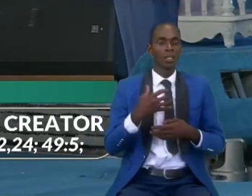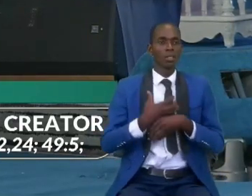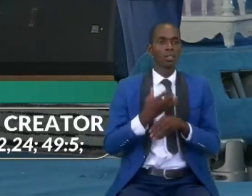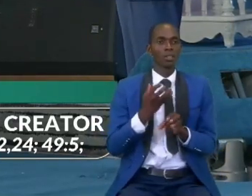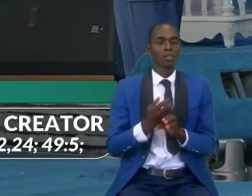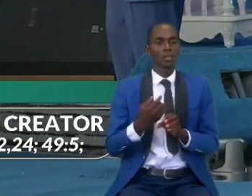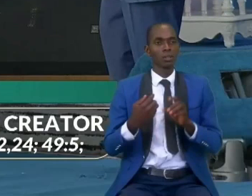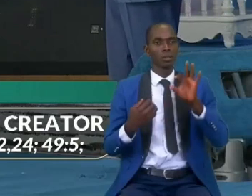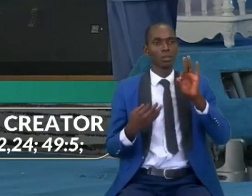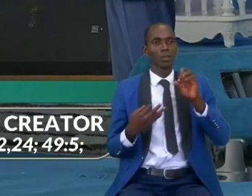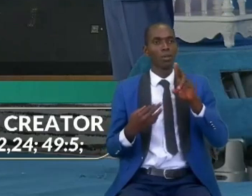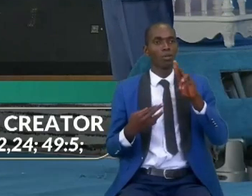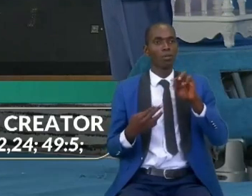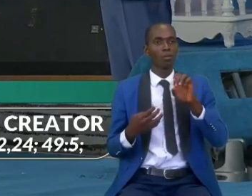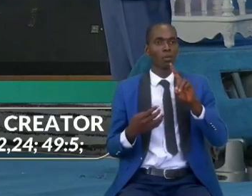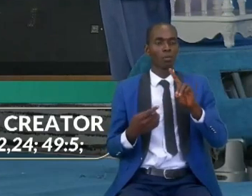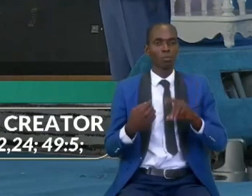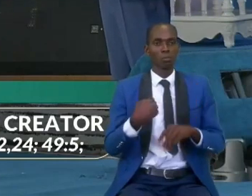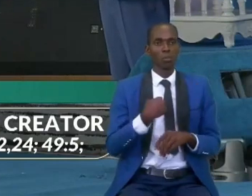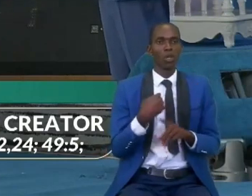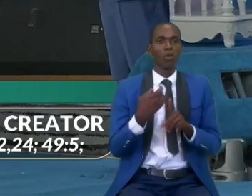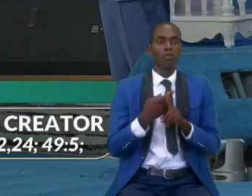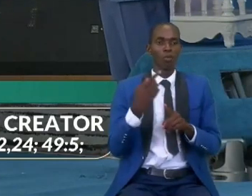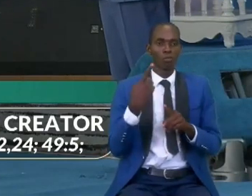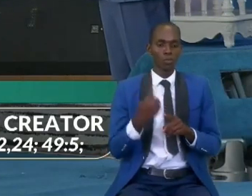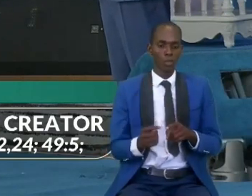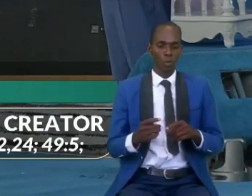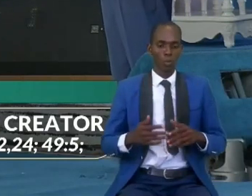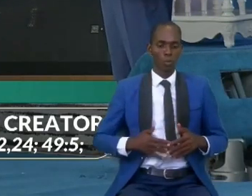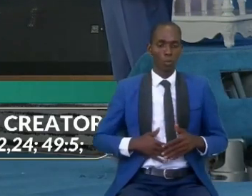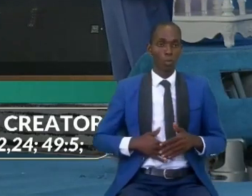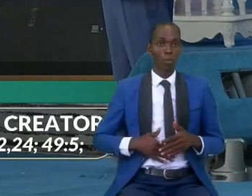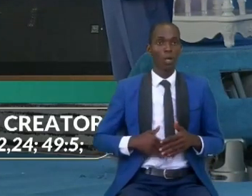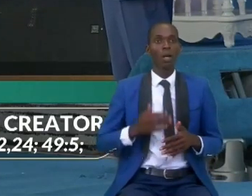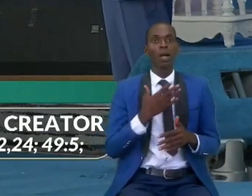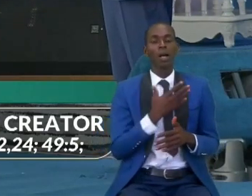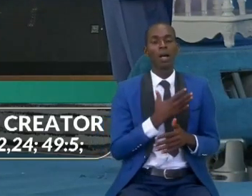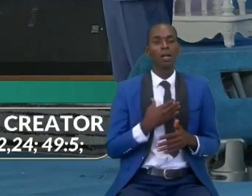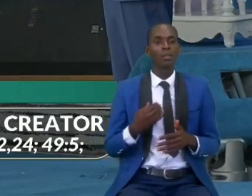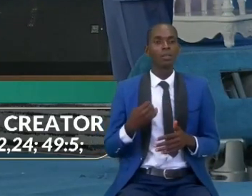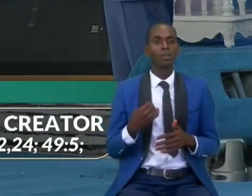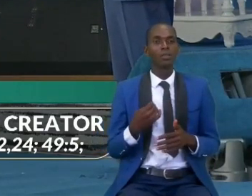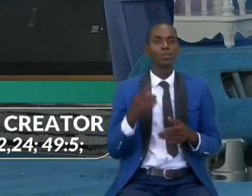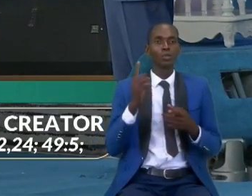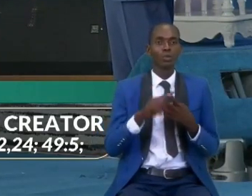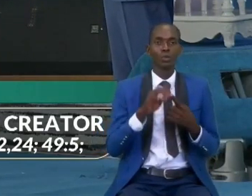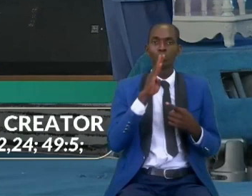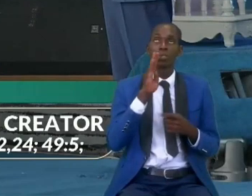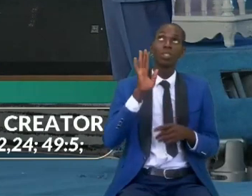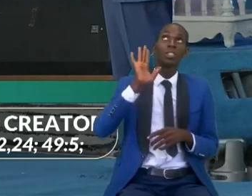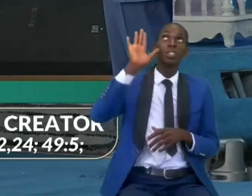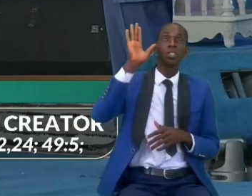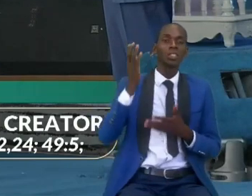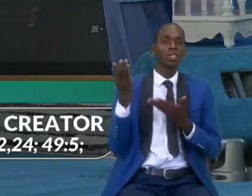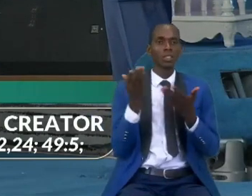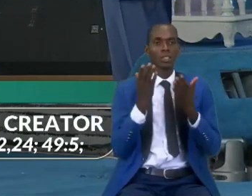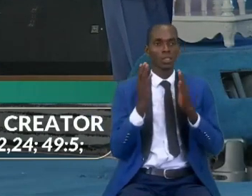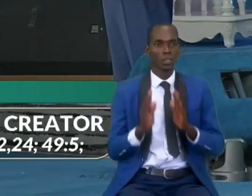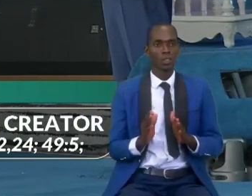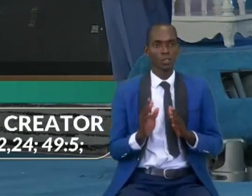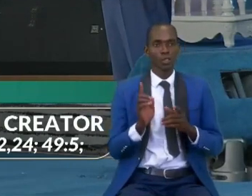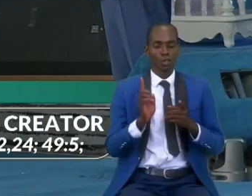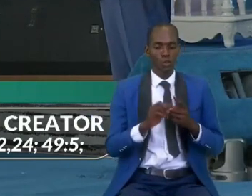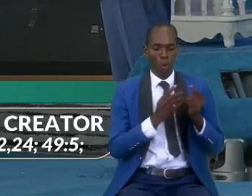says, as a servant, to bring Jacob again